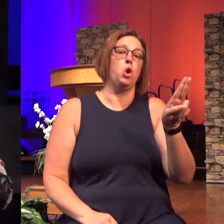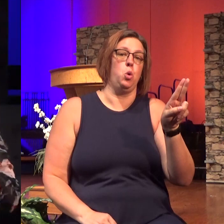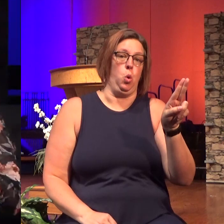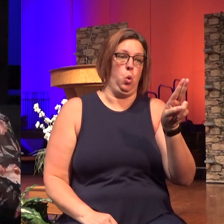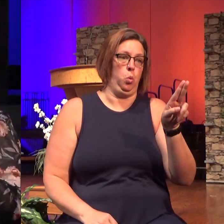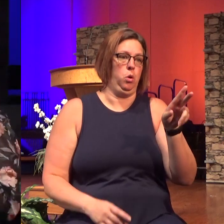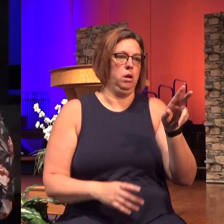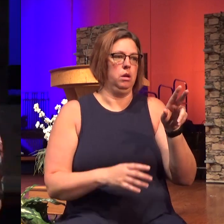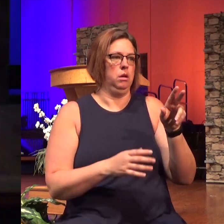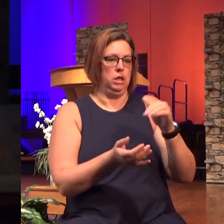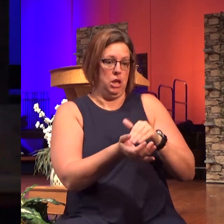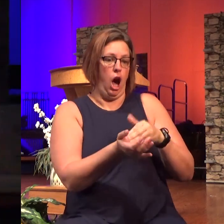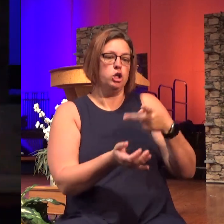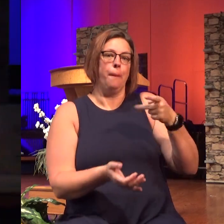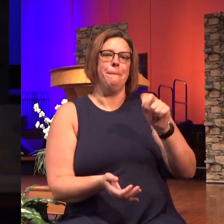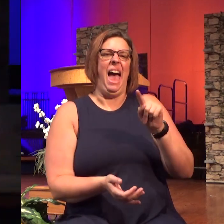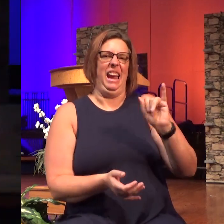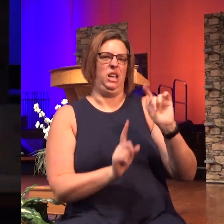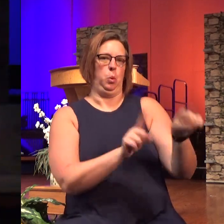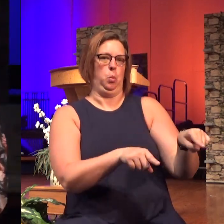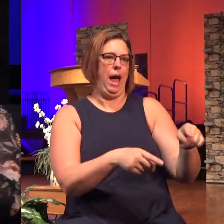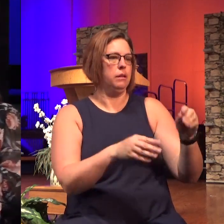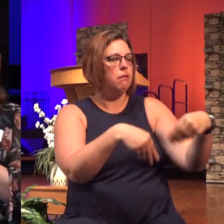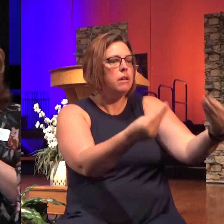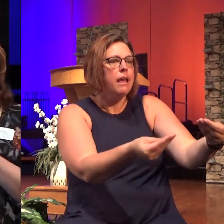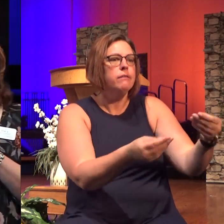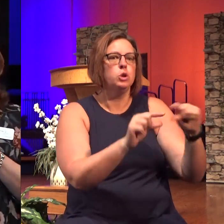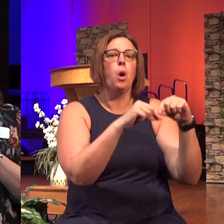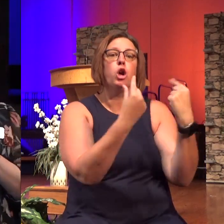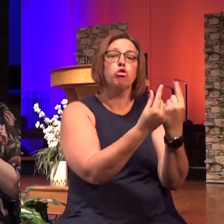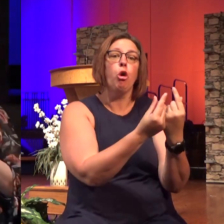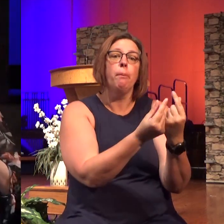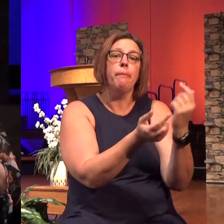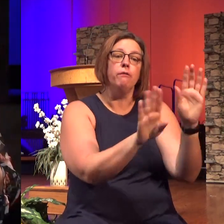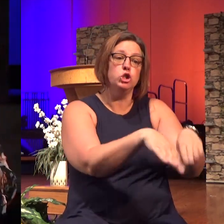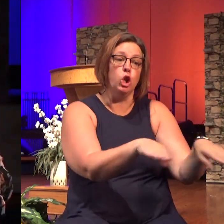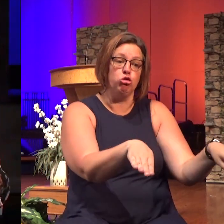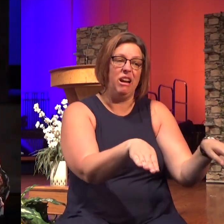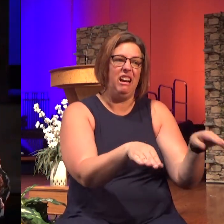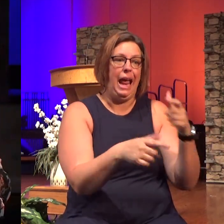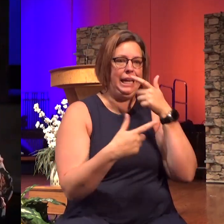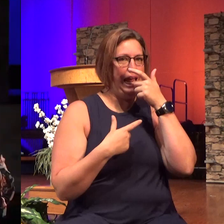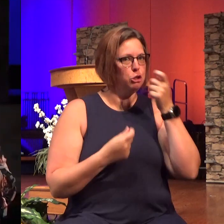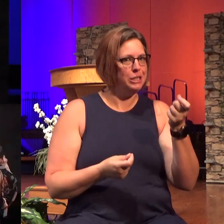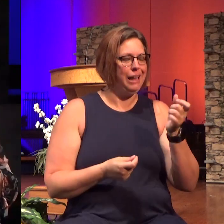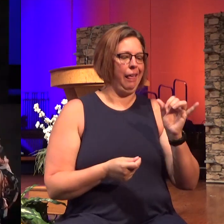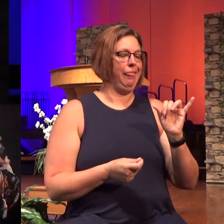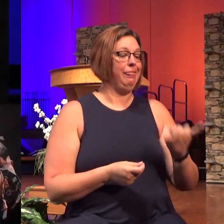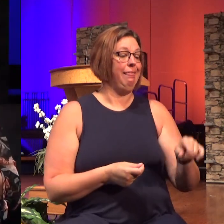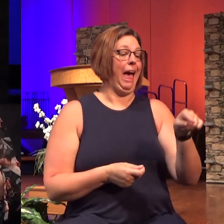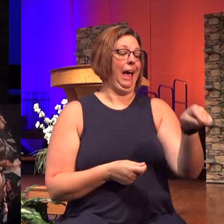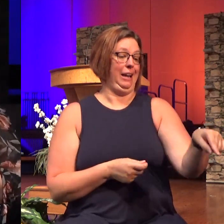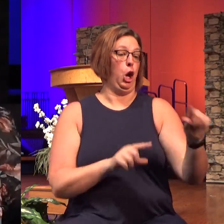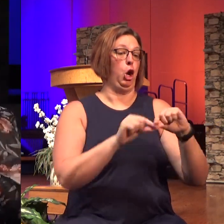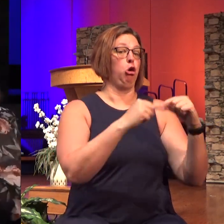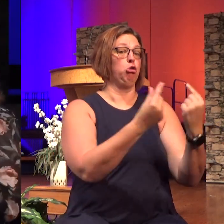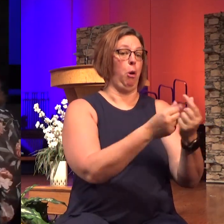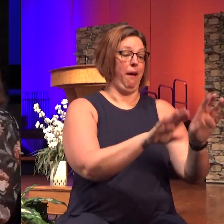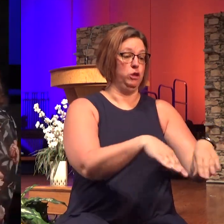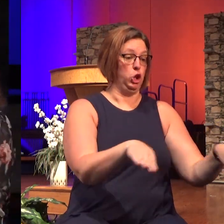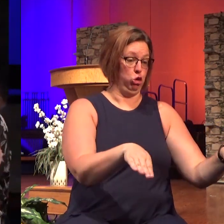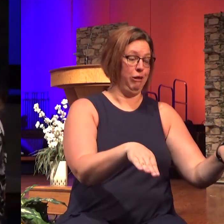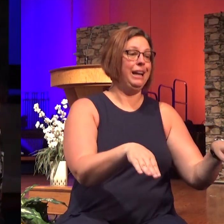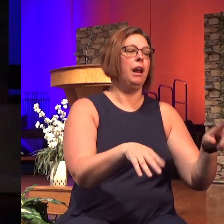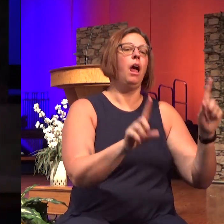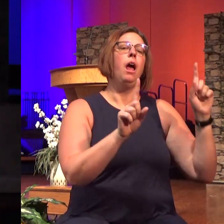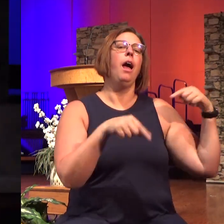of children there. Interestingly, those children had been meditating for love and peace for all. So these